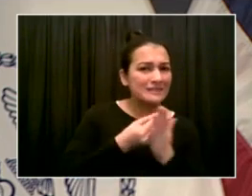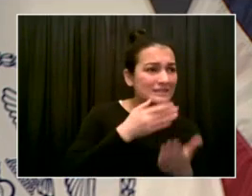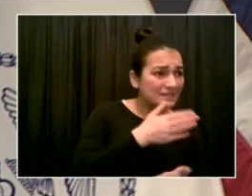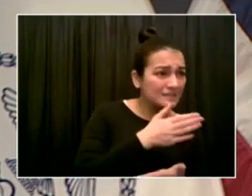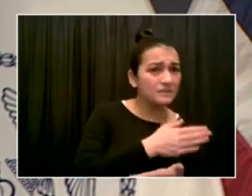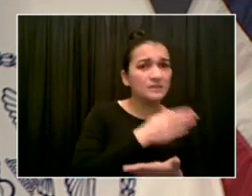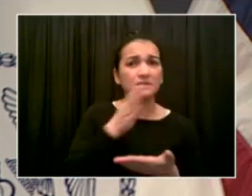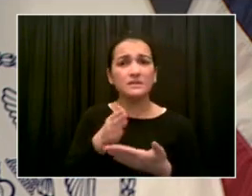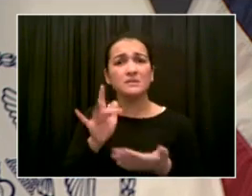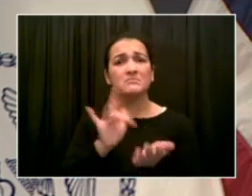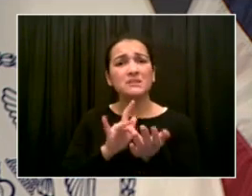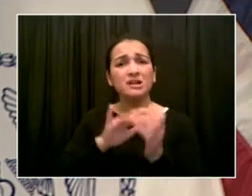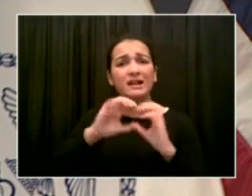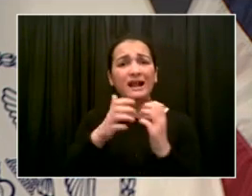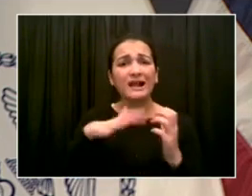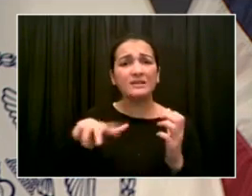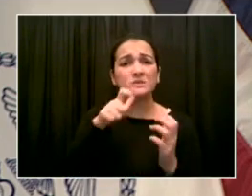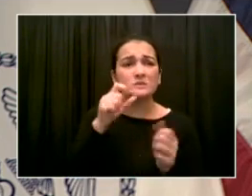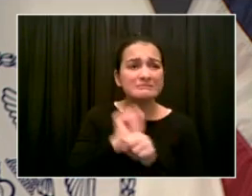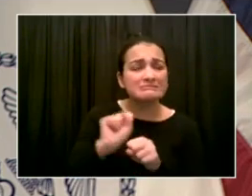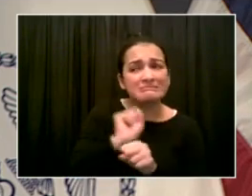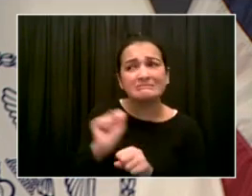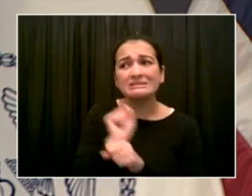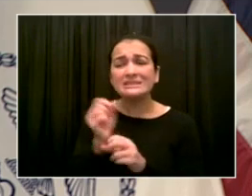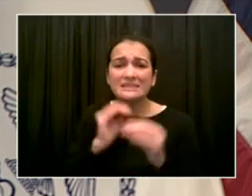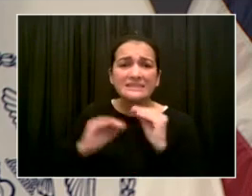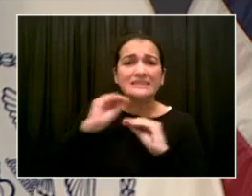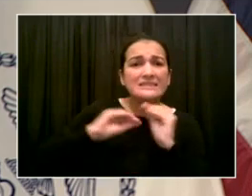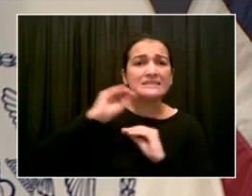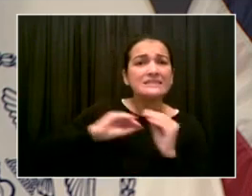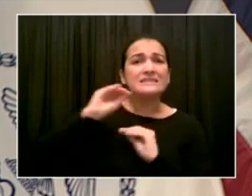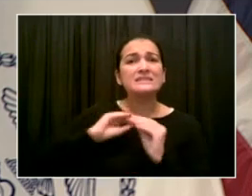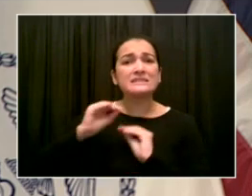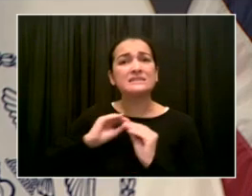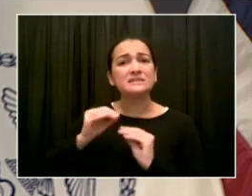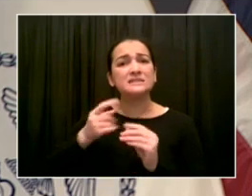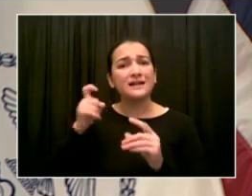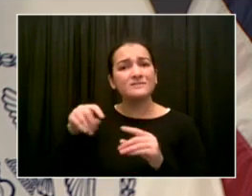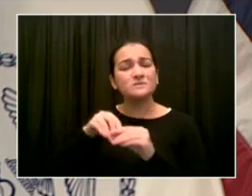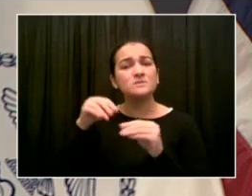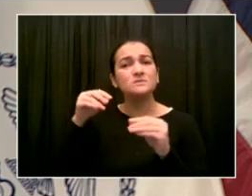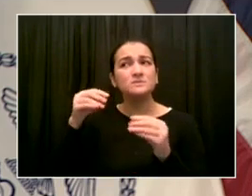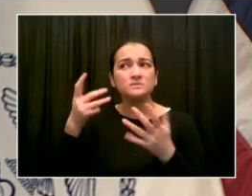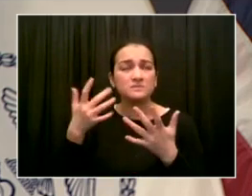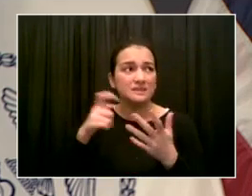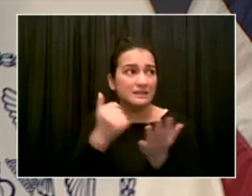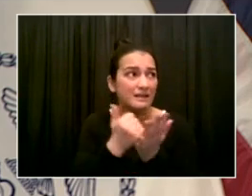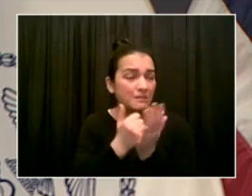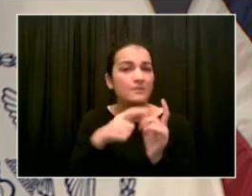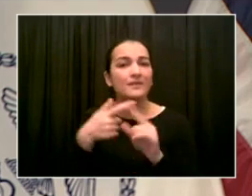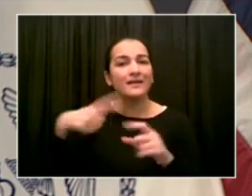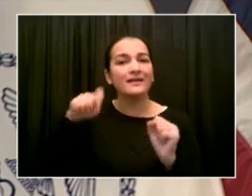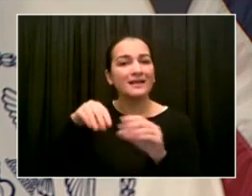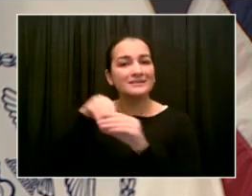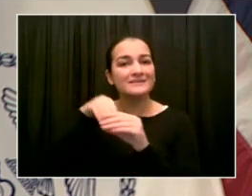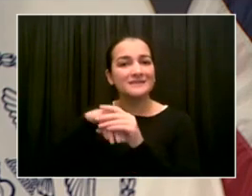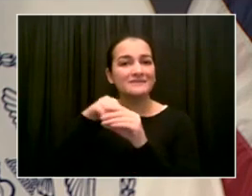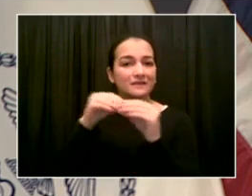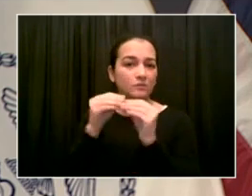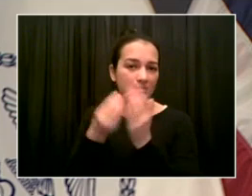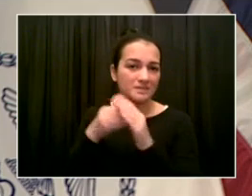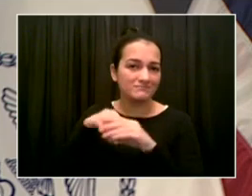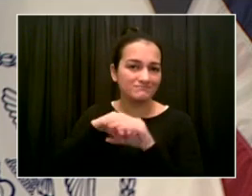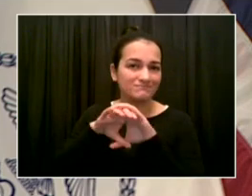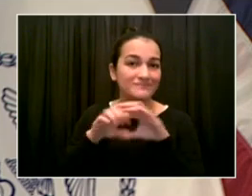decades, that is profound. And the evidence we have is the number of people who have come out of poverty pre-pandemic, hundreds of thousands.